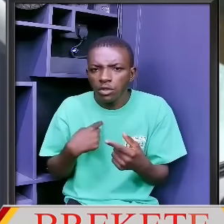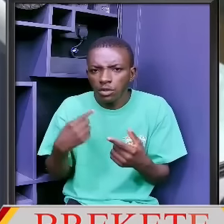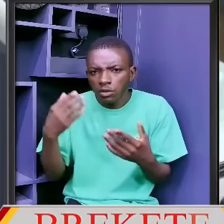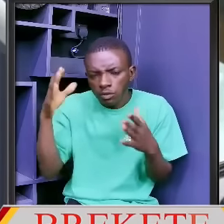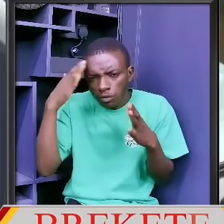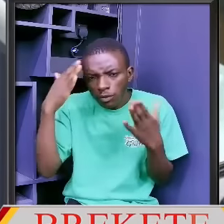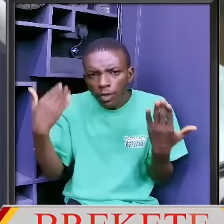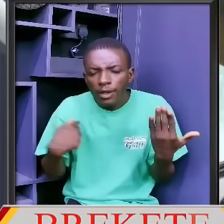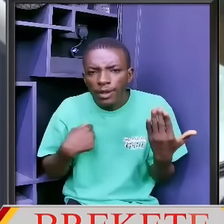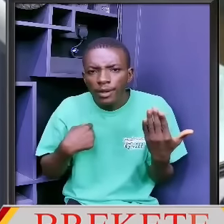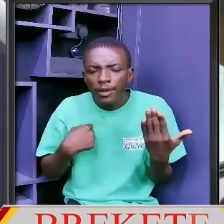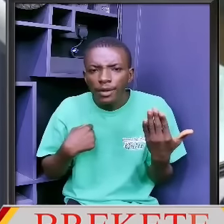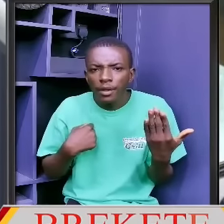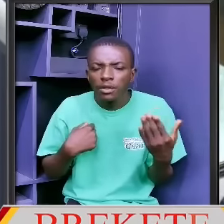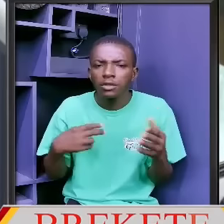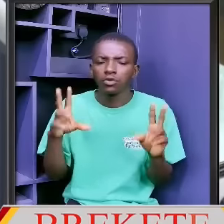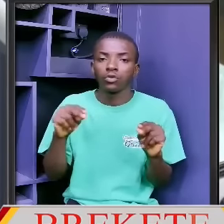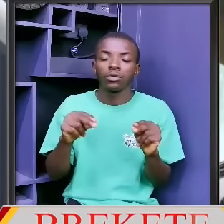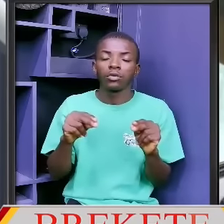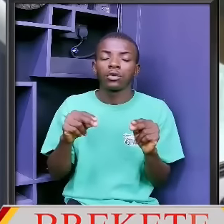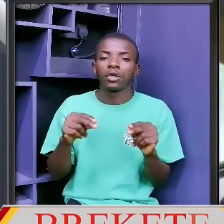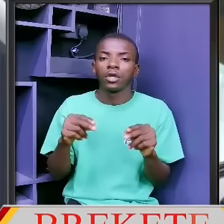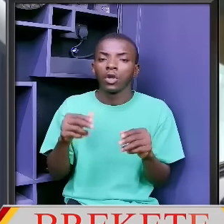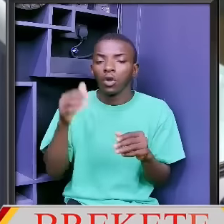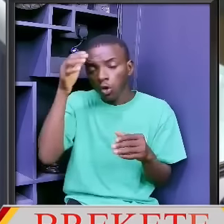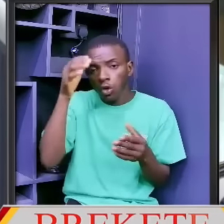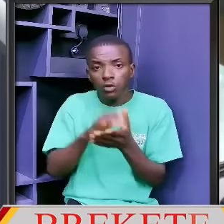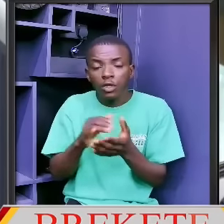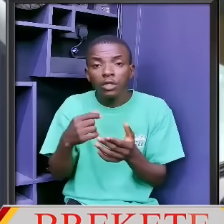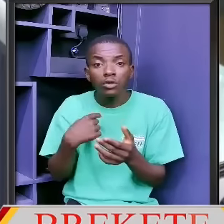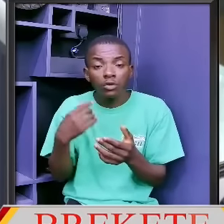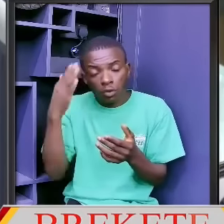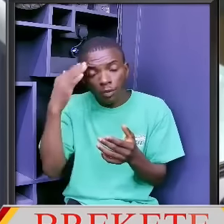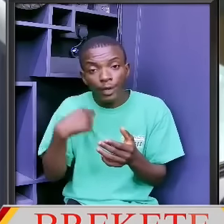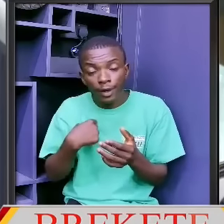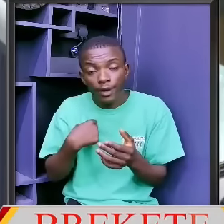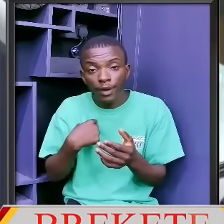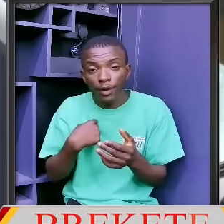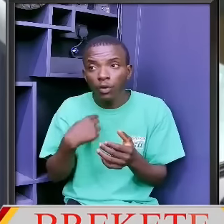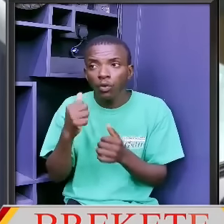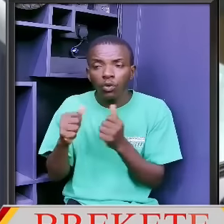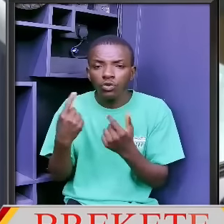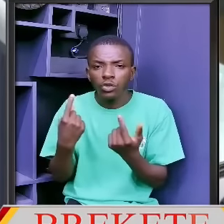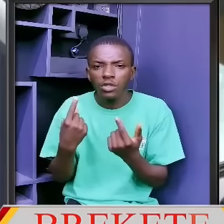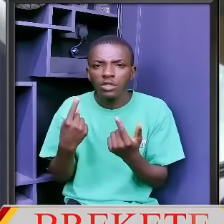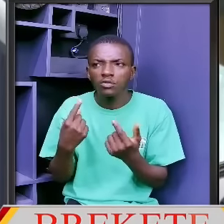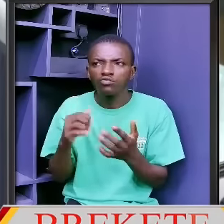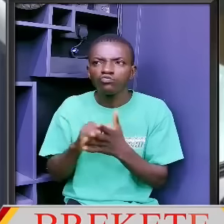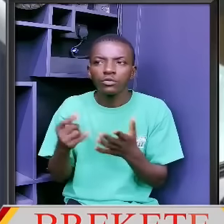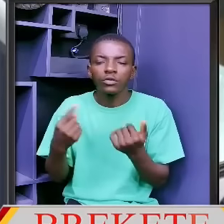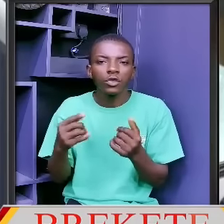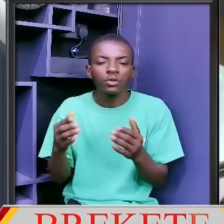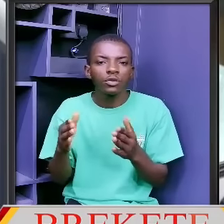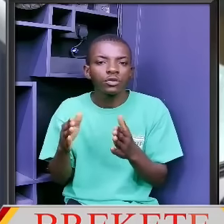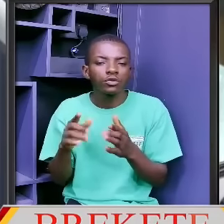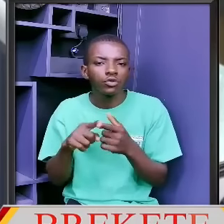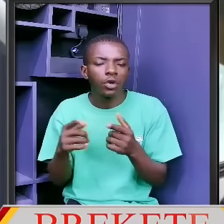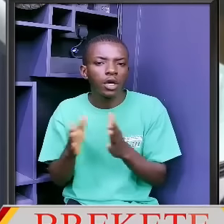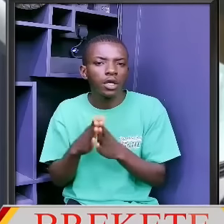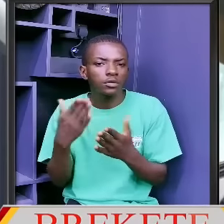you know me? She said, no. Did your husband know me? She said, no. I said, which one be this one that you are coming to me